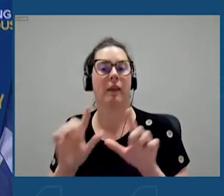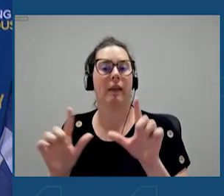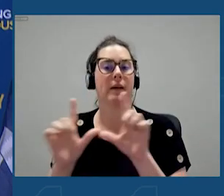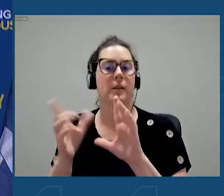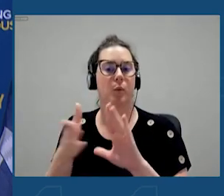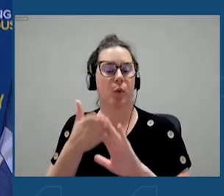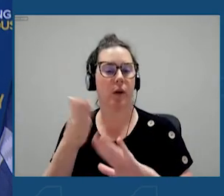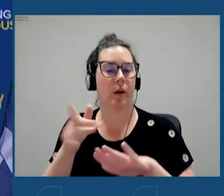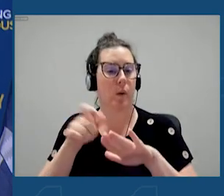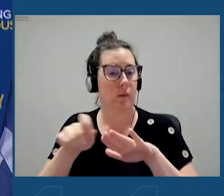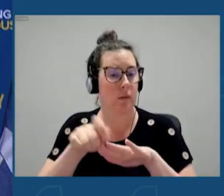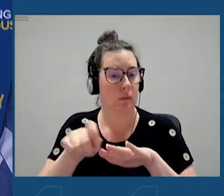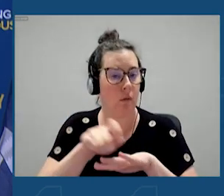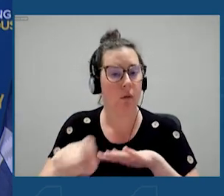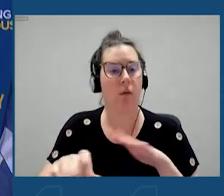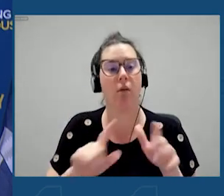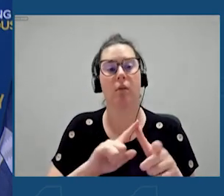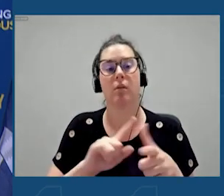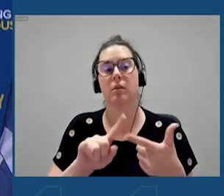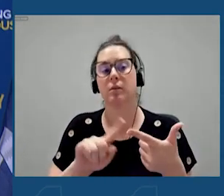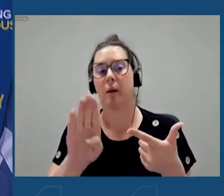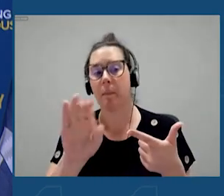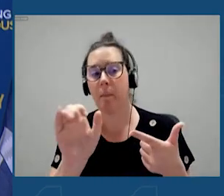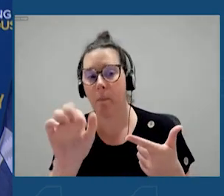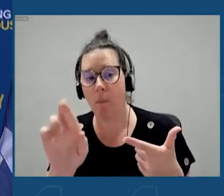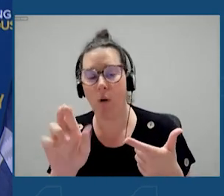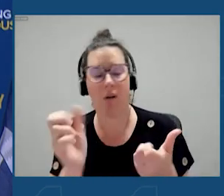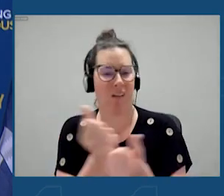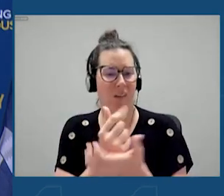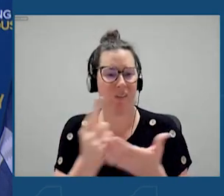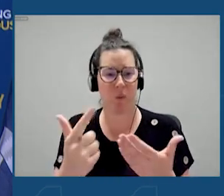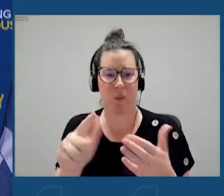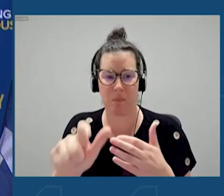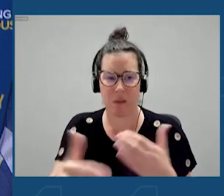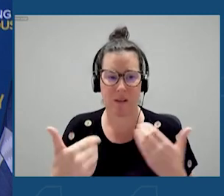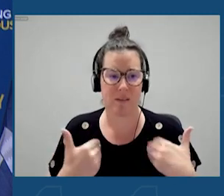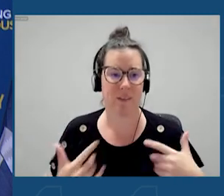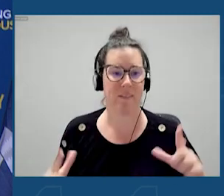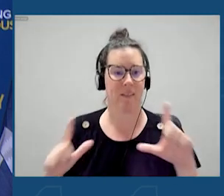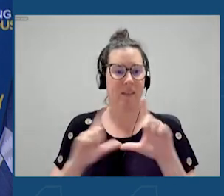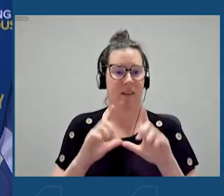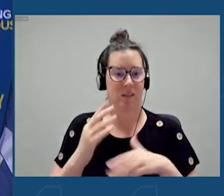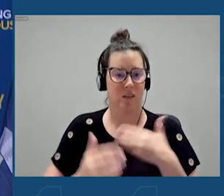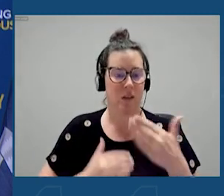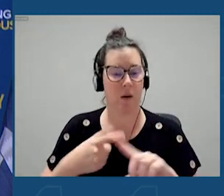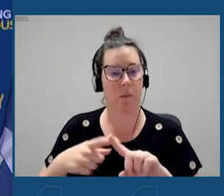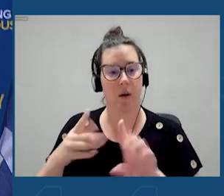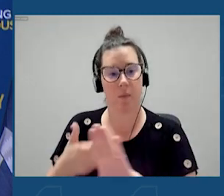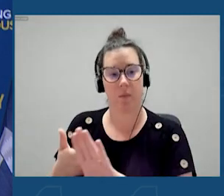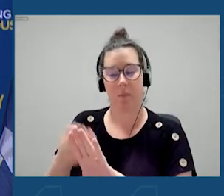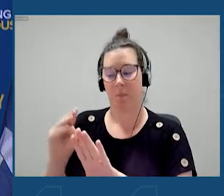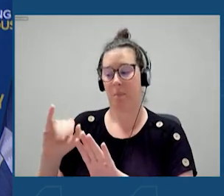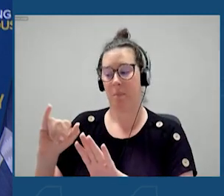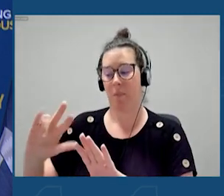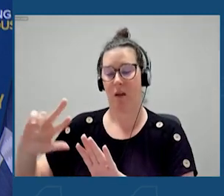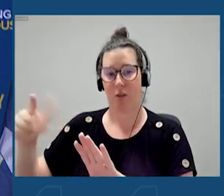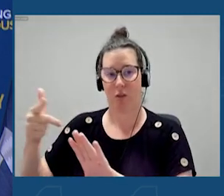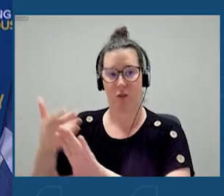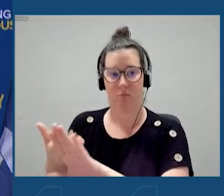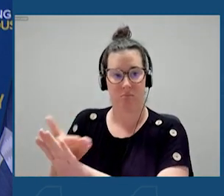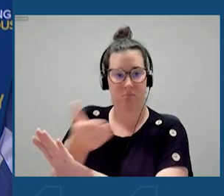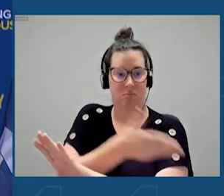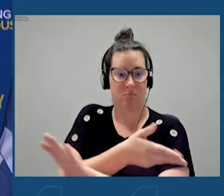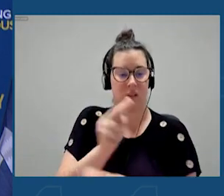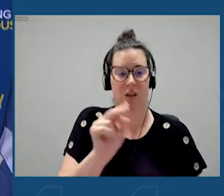bars, everybody's used to having licenses to operate. But before May 3rd of this year, New York State didn't even have all the tools